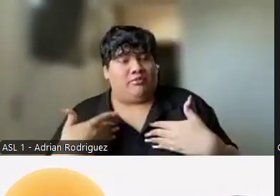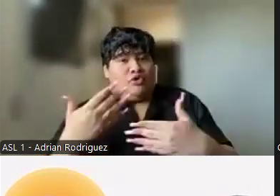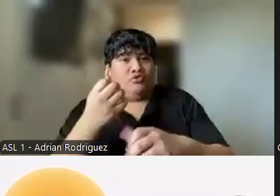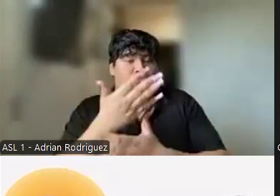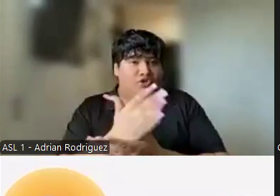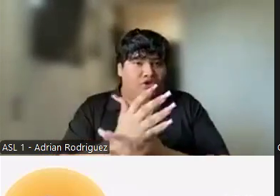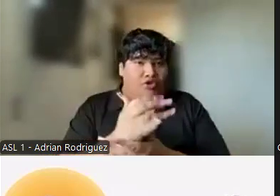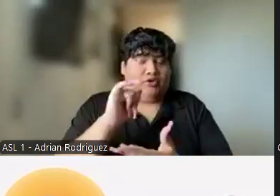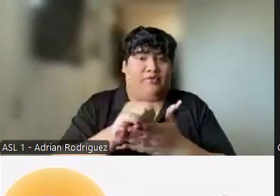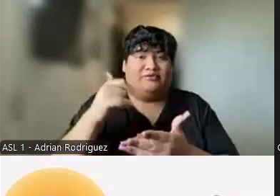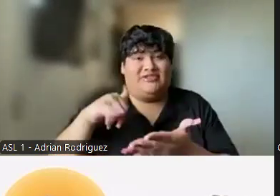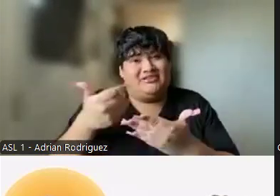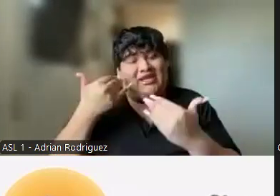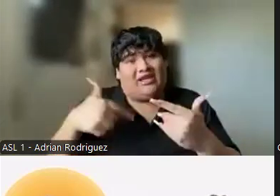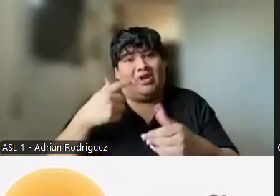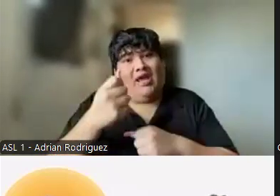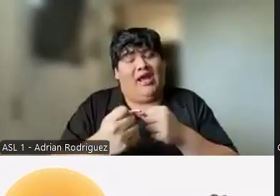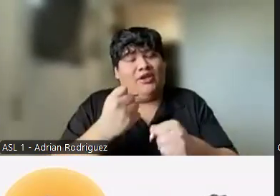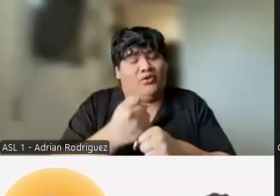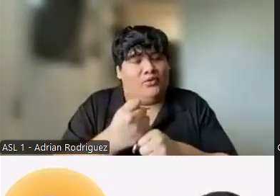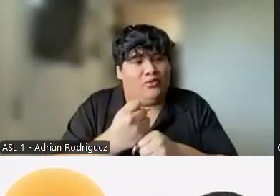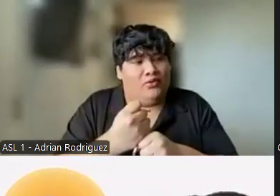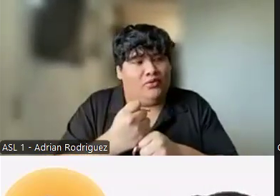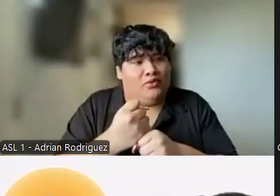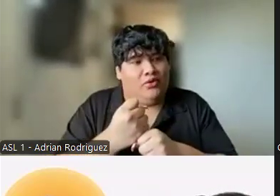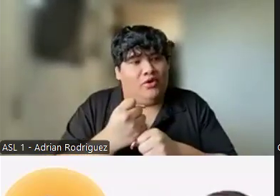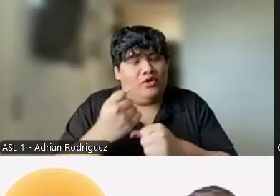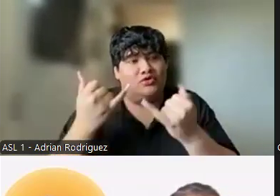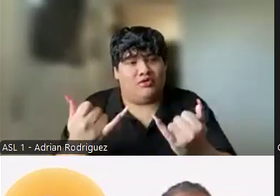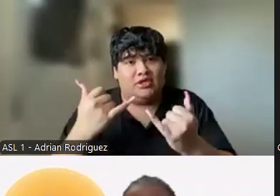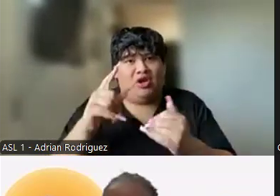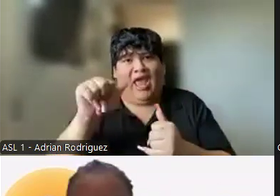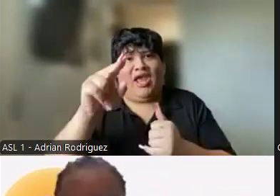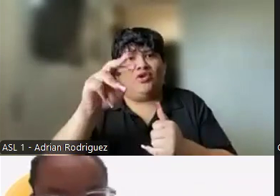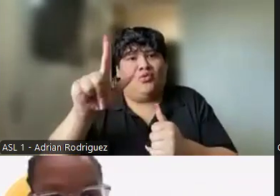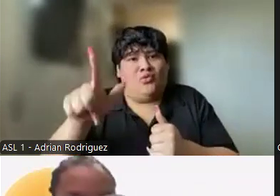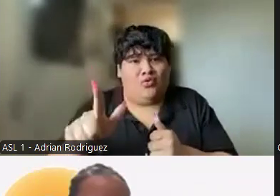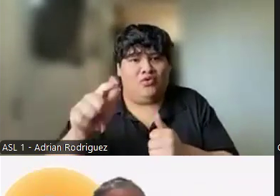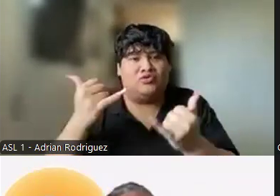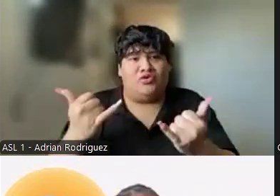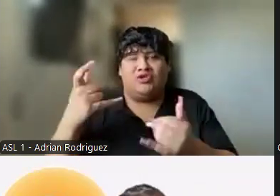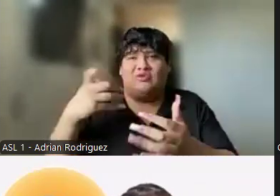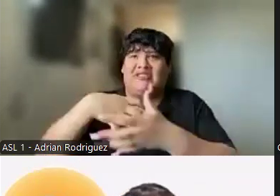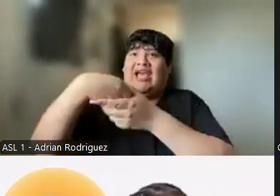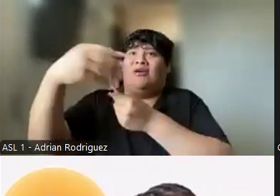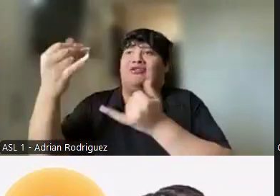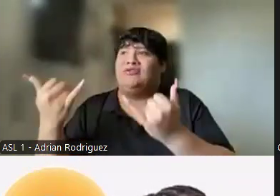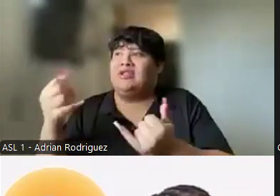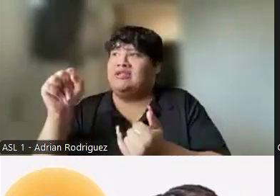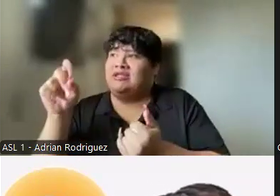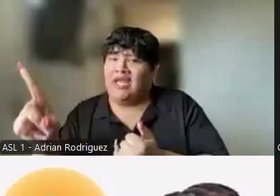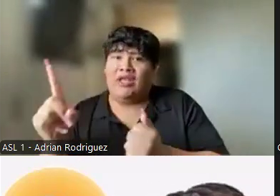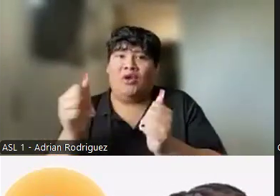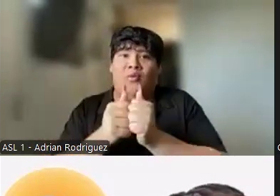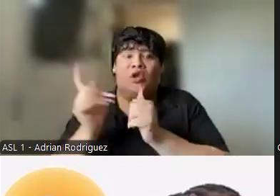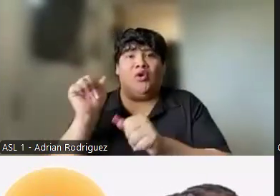just had our annual points in time count today. So I was out there on the streets of San Diego with my